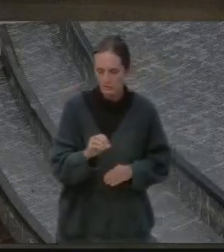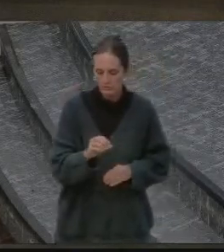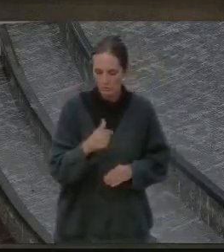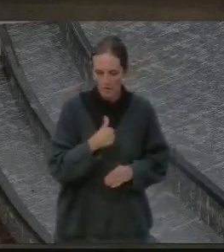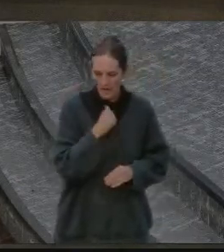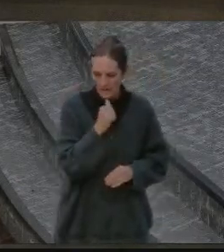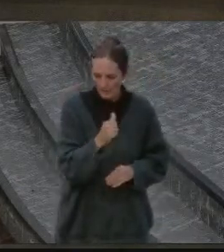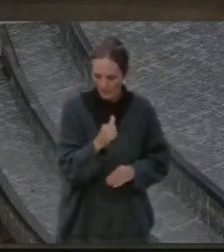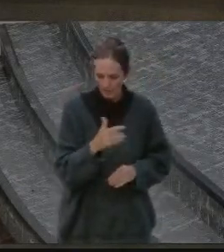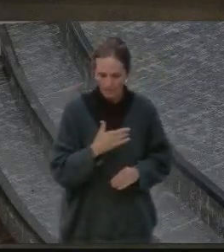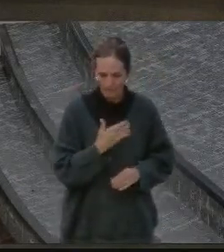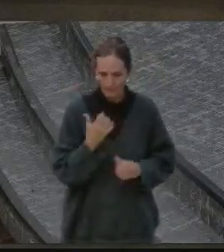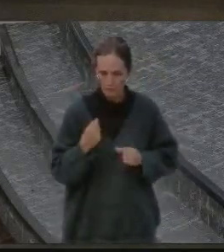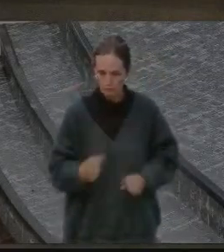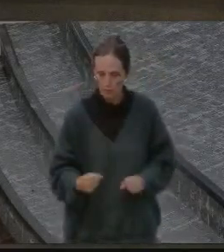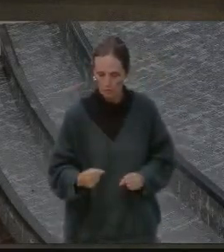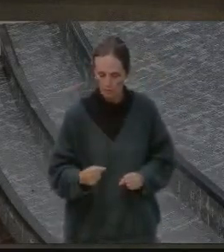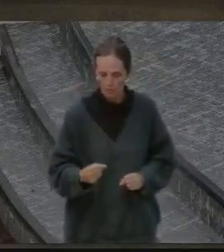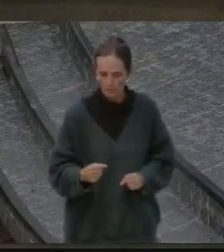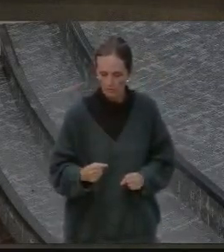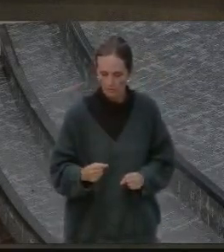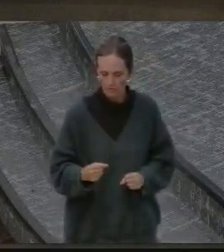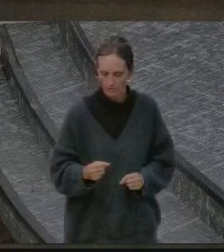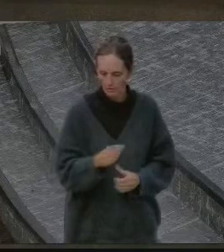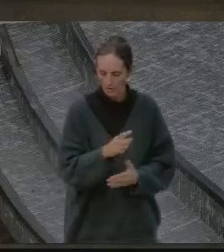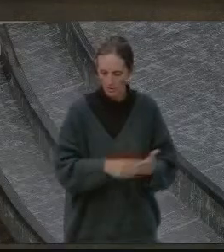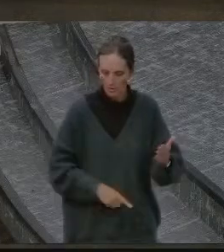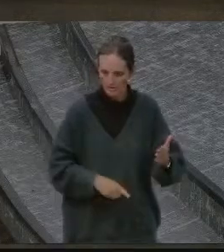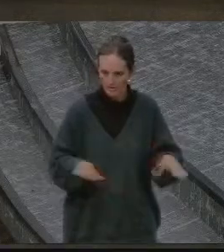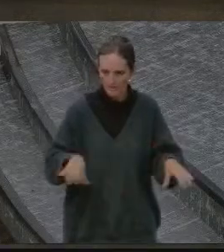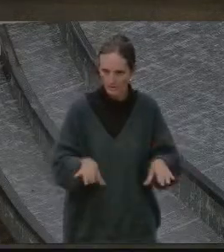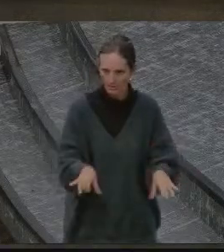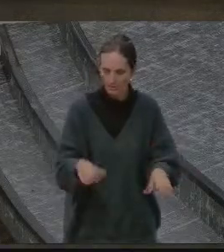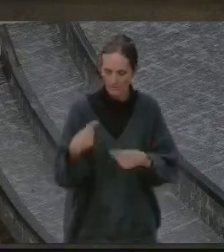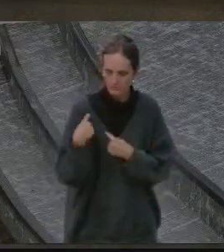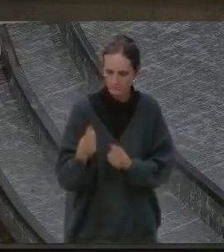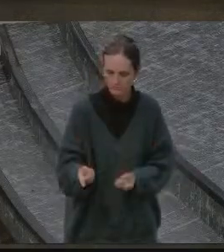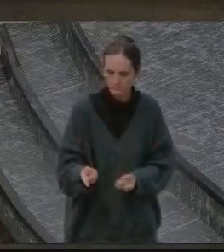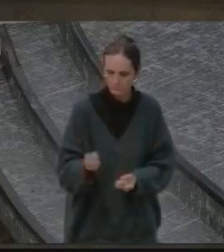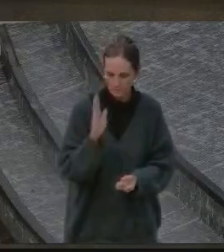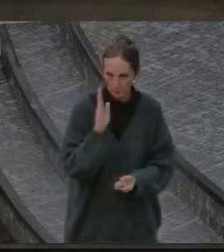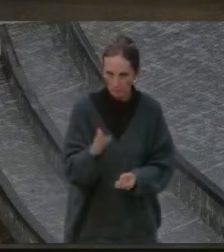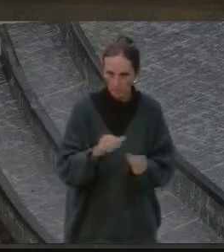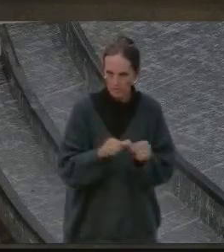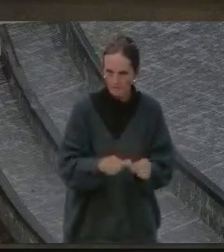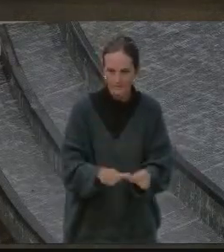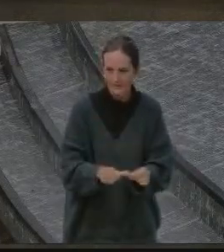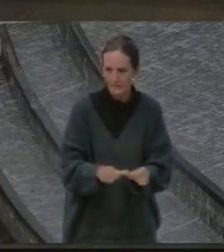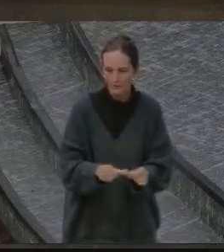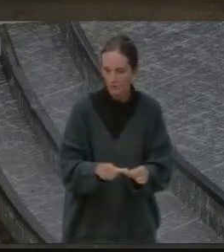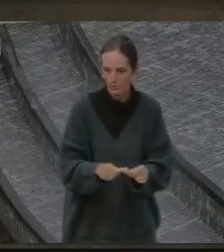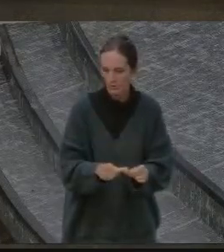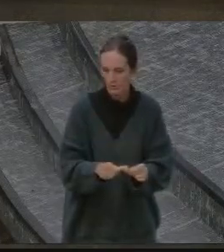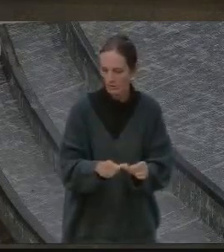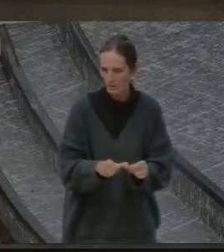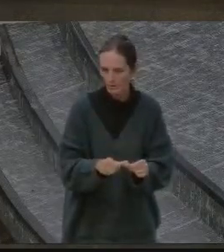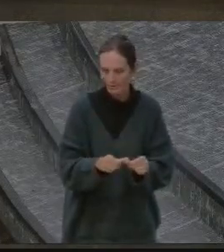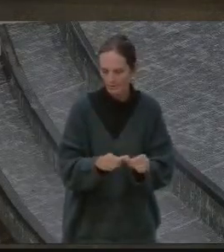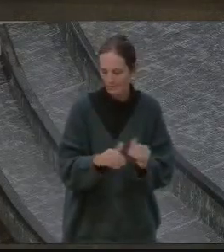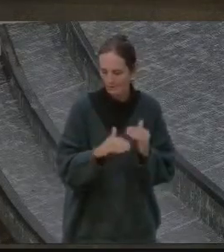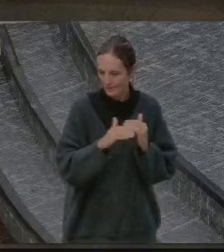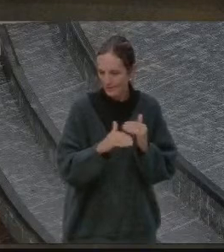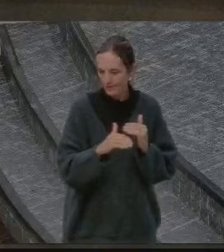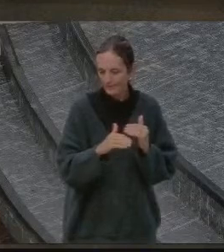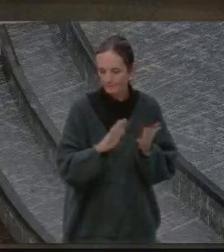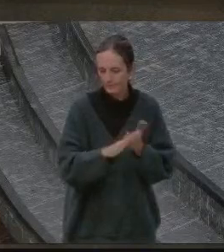don't feel strongly that what has been done will continue to stand up and hold up to be the law. I'm waiting for the challenge on